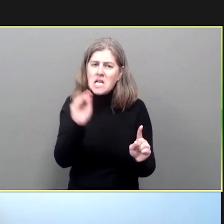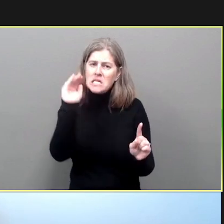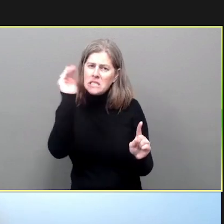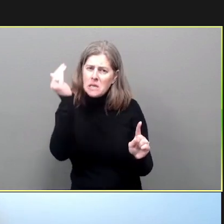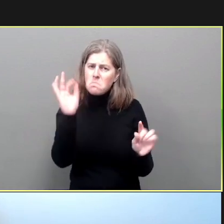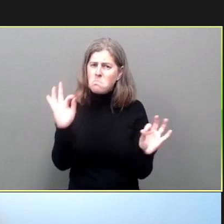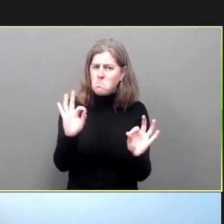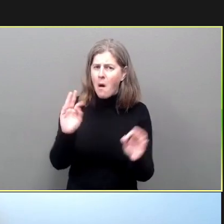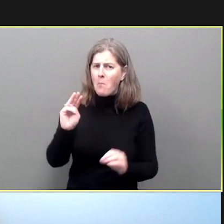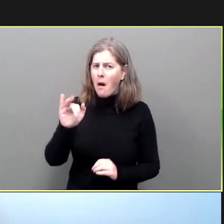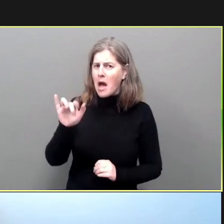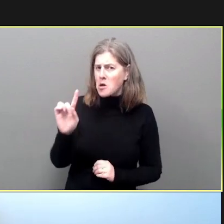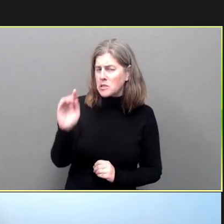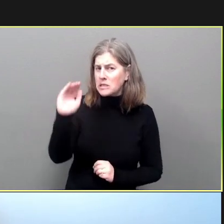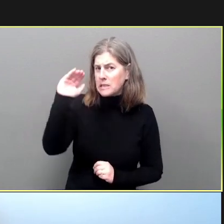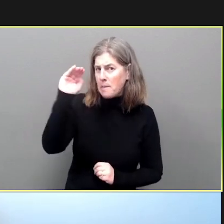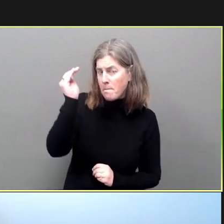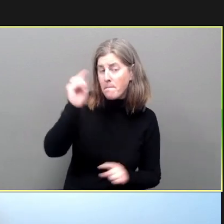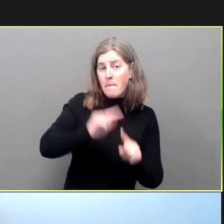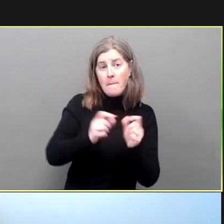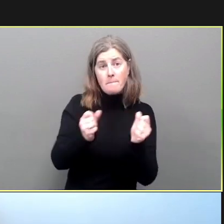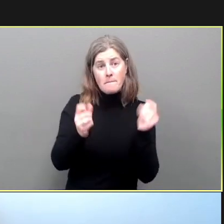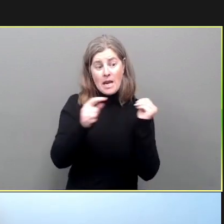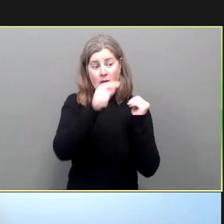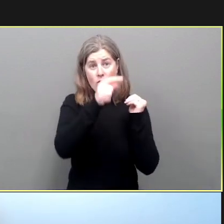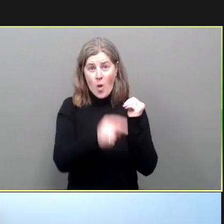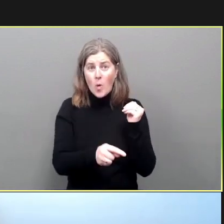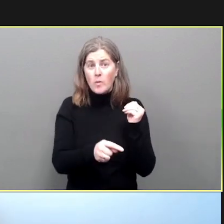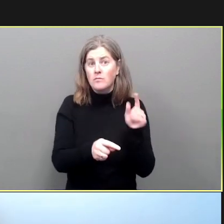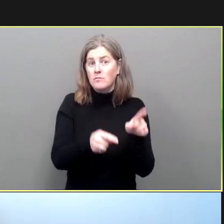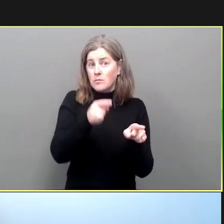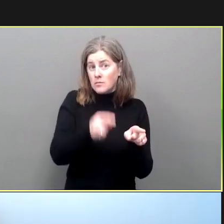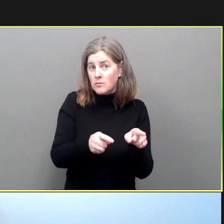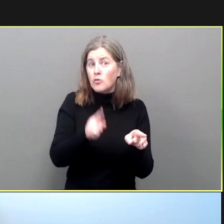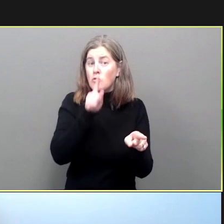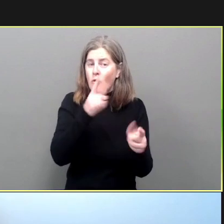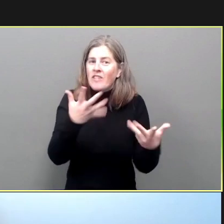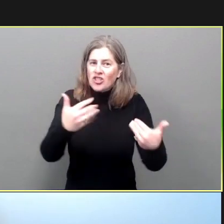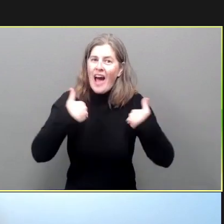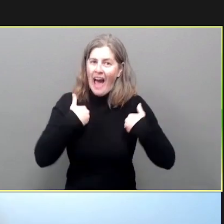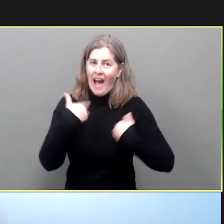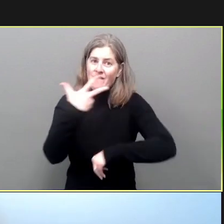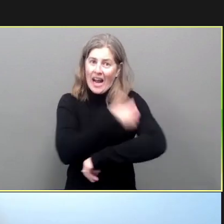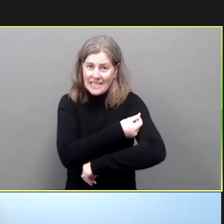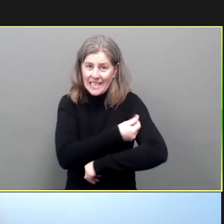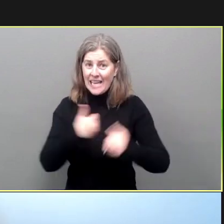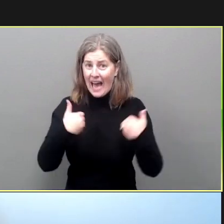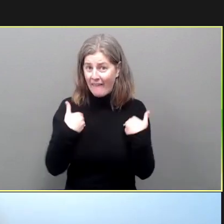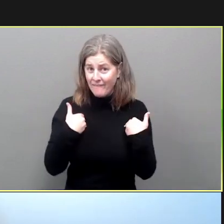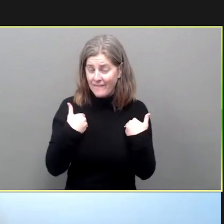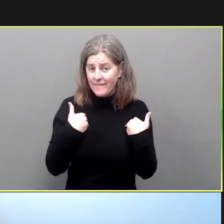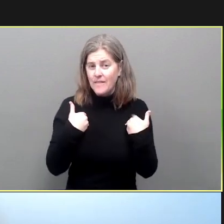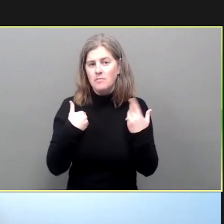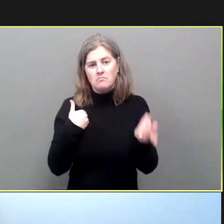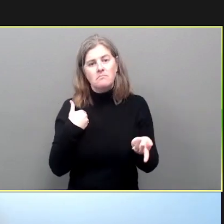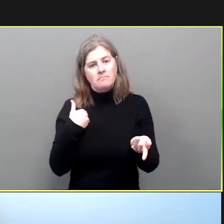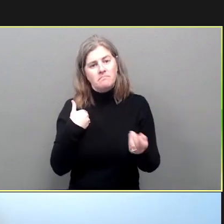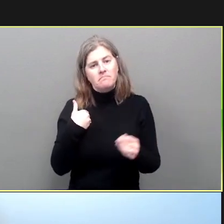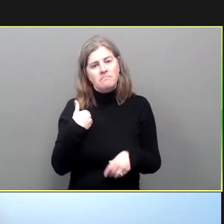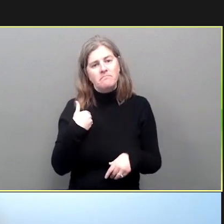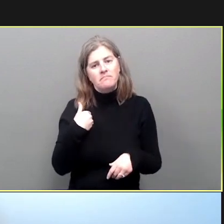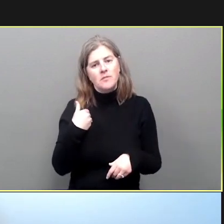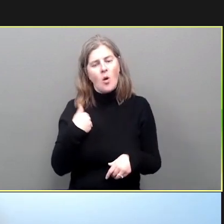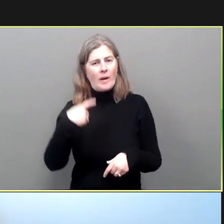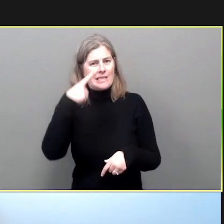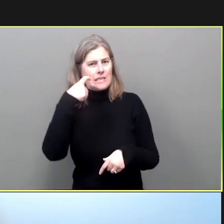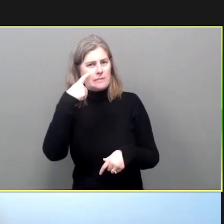mild, though many of those cases were among vaccinated individuals. So certainly we think